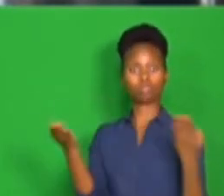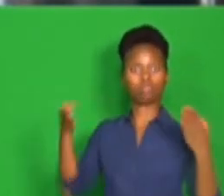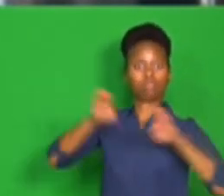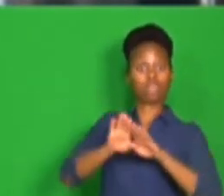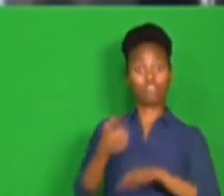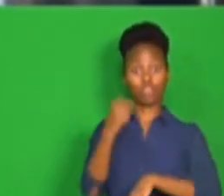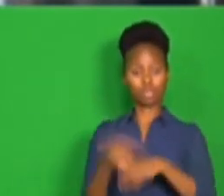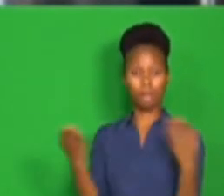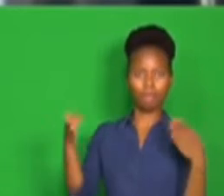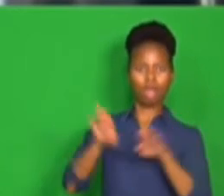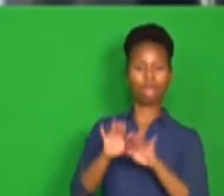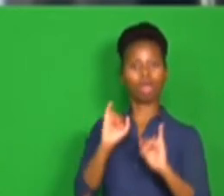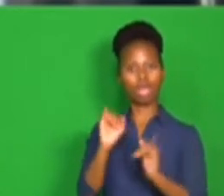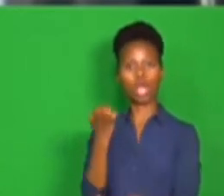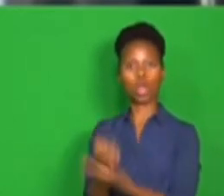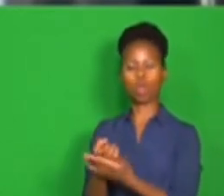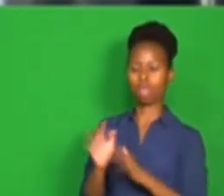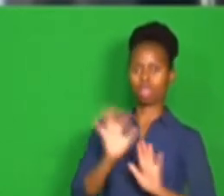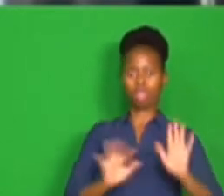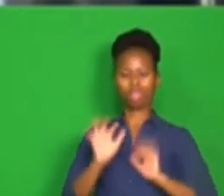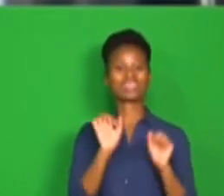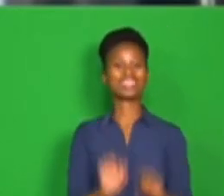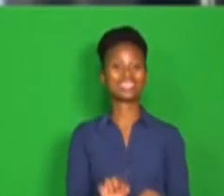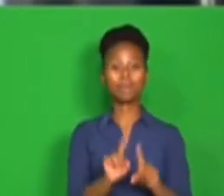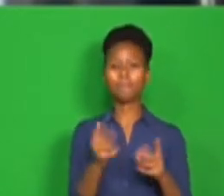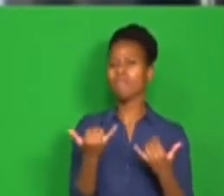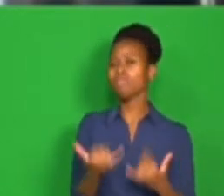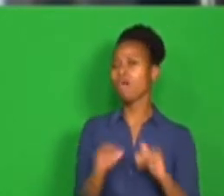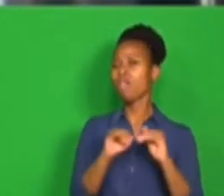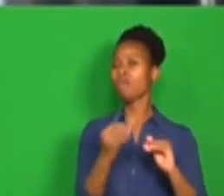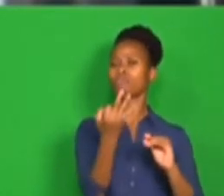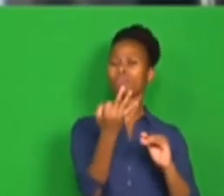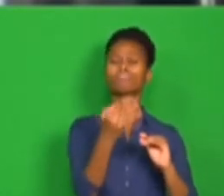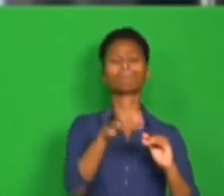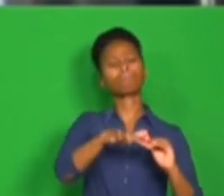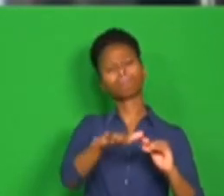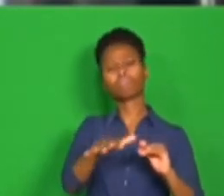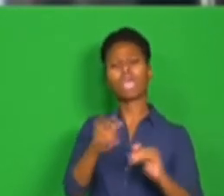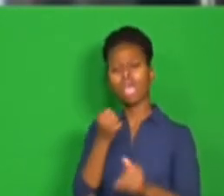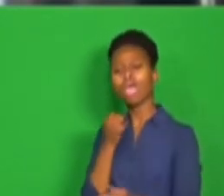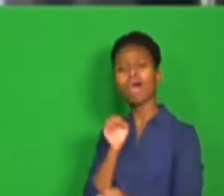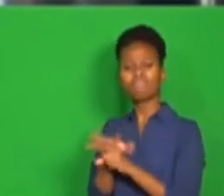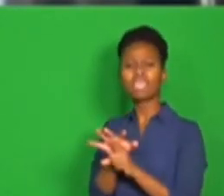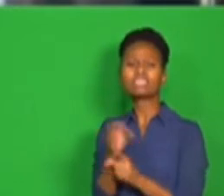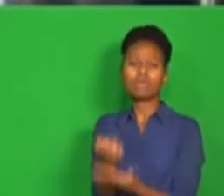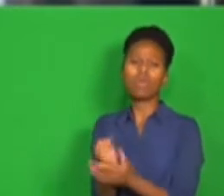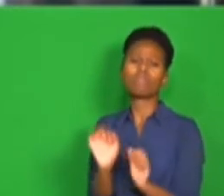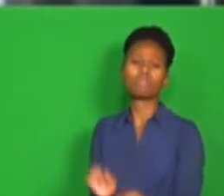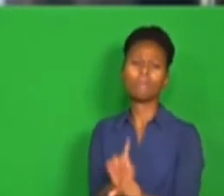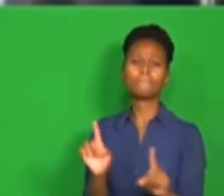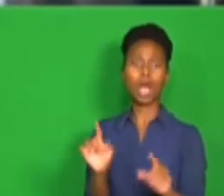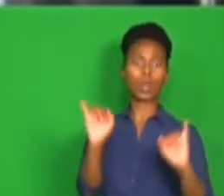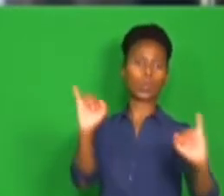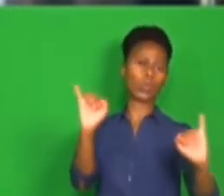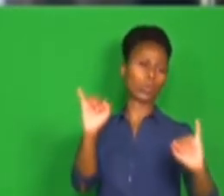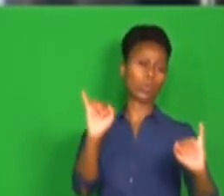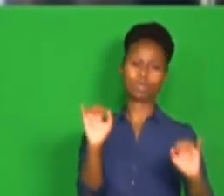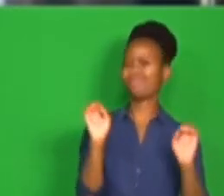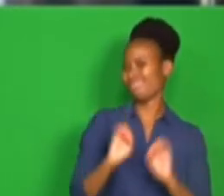that the supply side of the economy should be able to cope. But just the mere existence of the lockdown does have impact